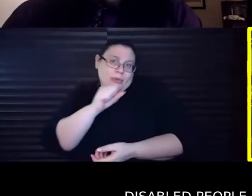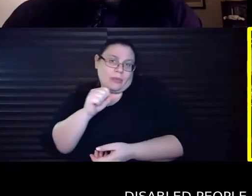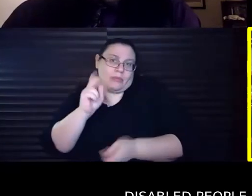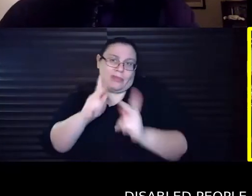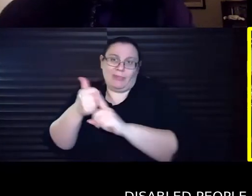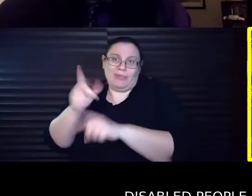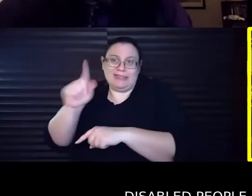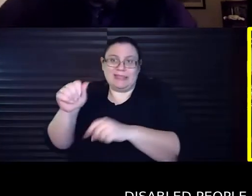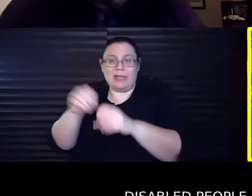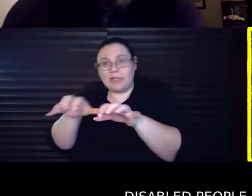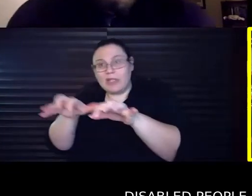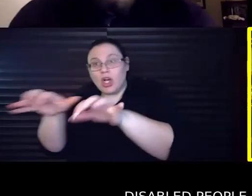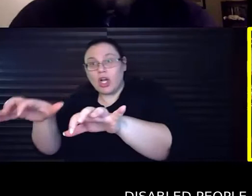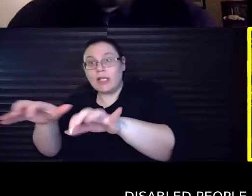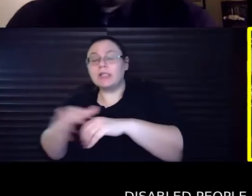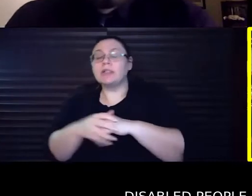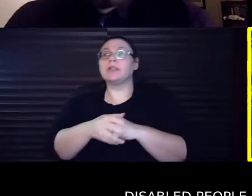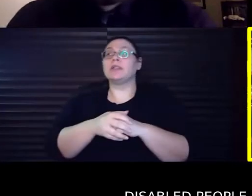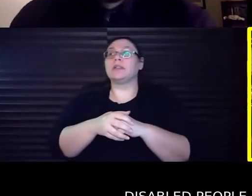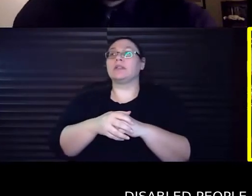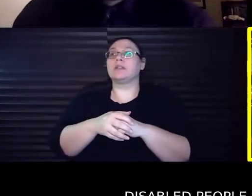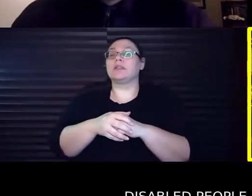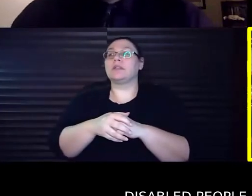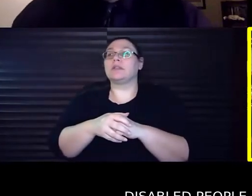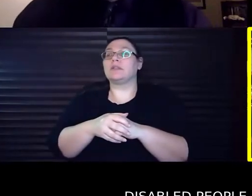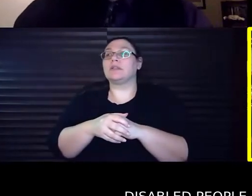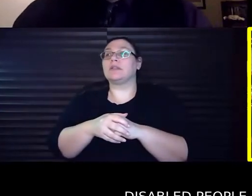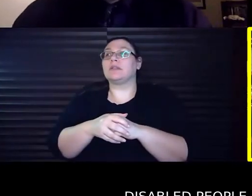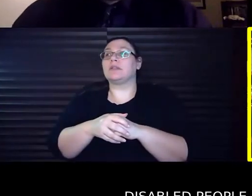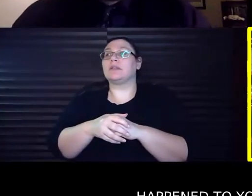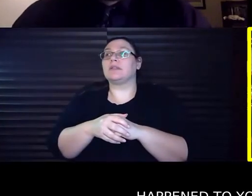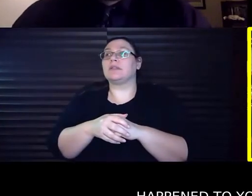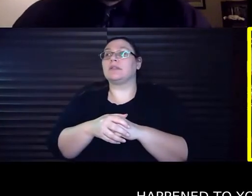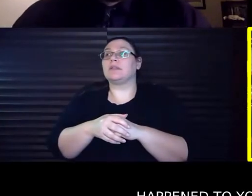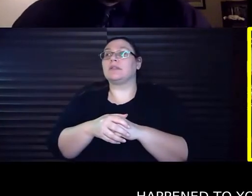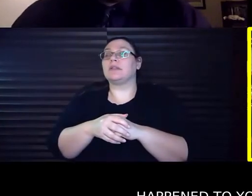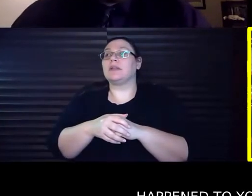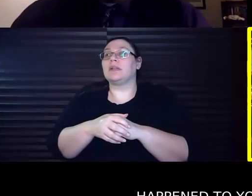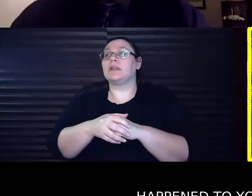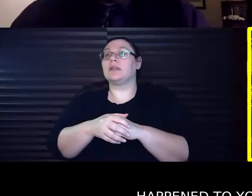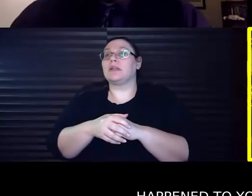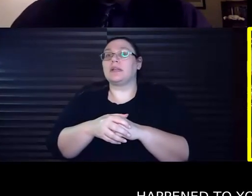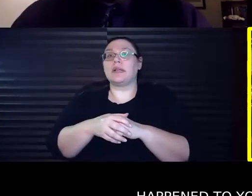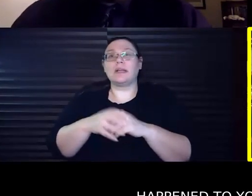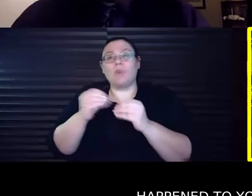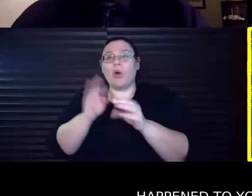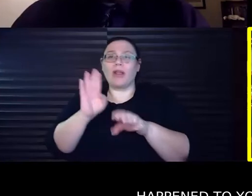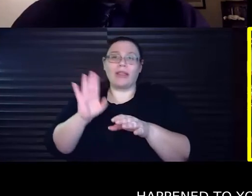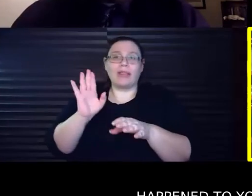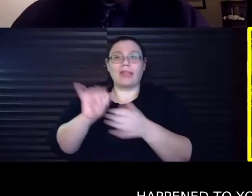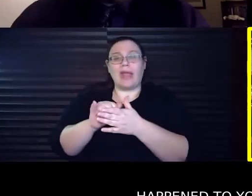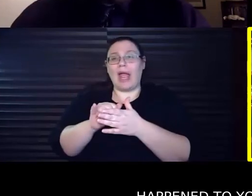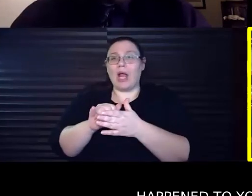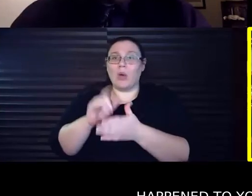the audience, that we can get beyond the "what happened to you" story, that we